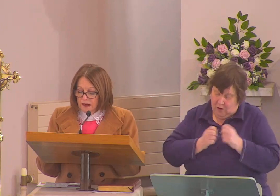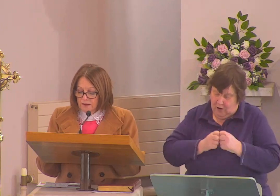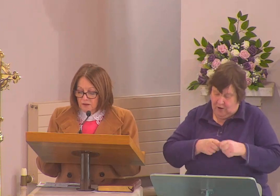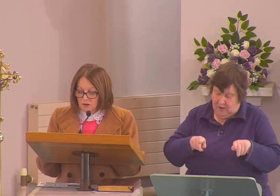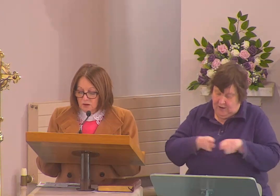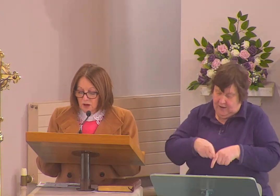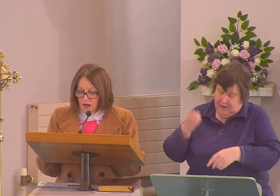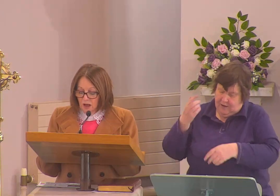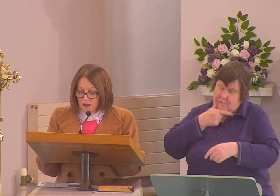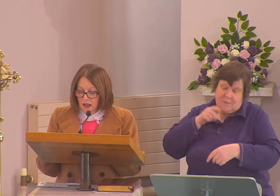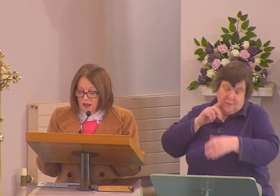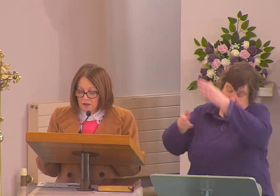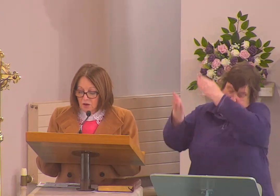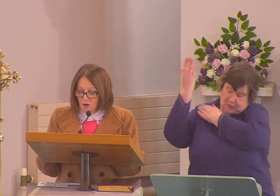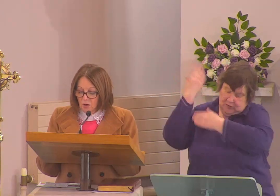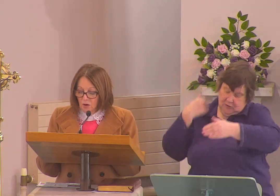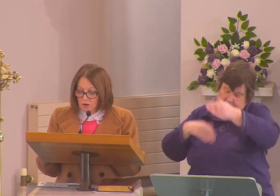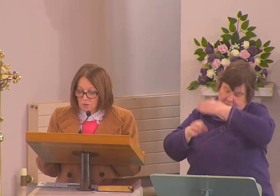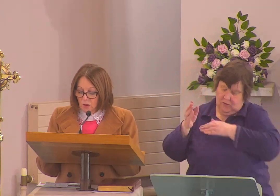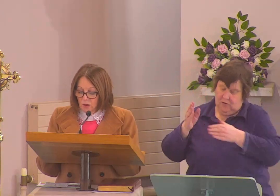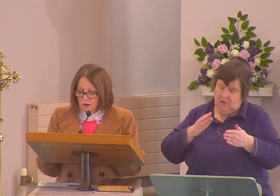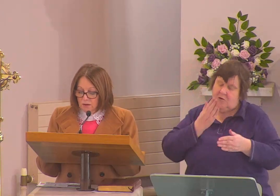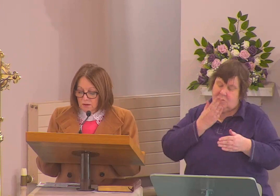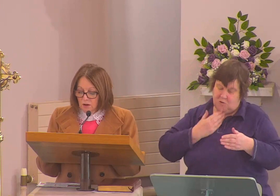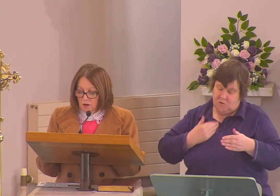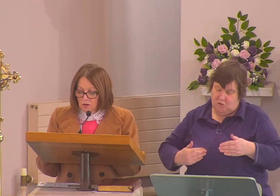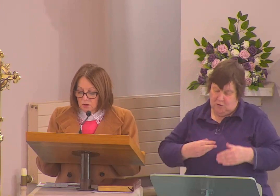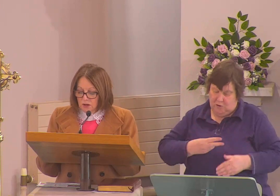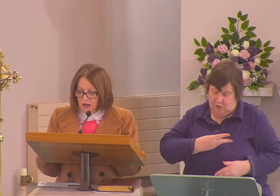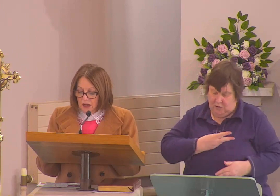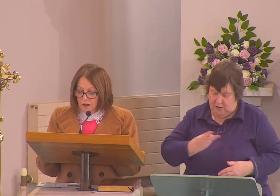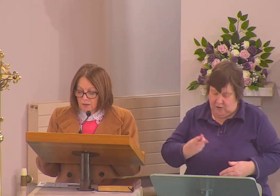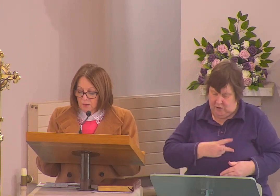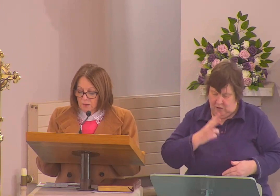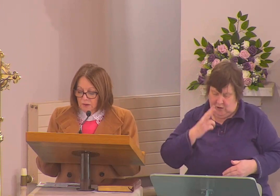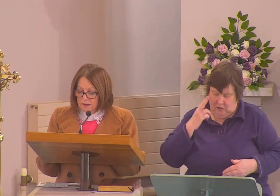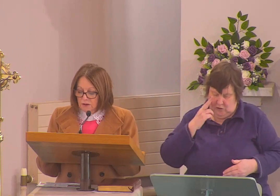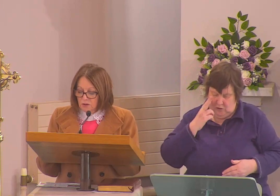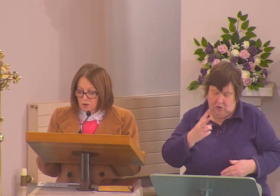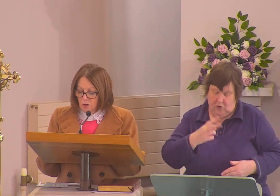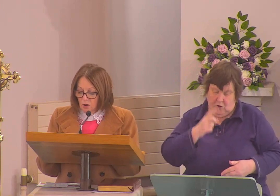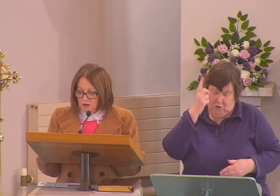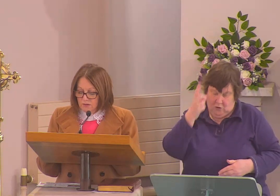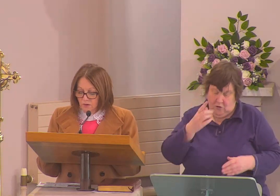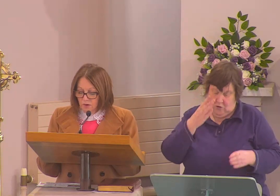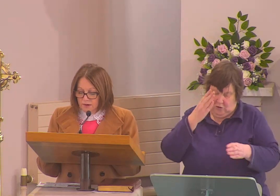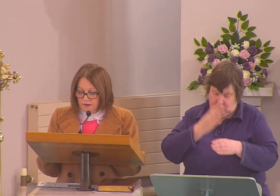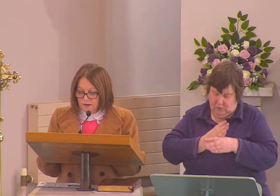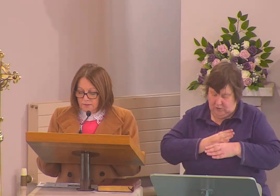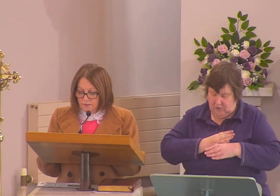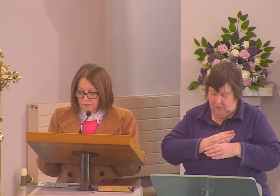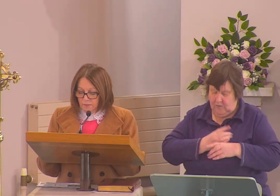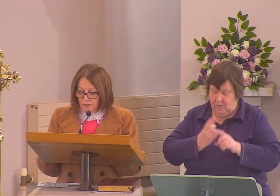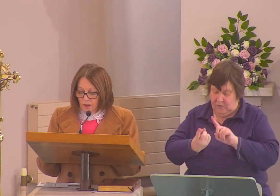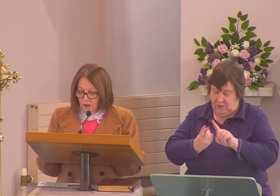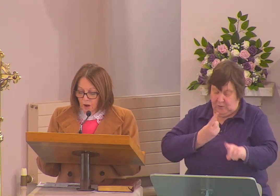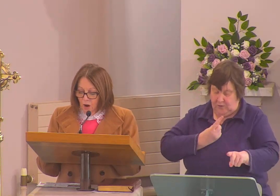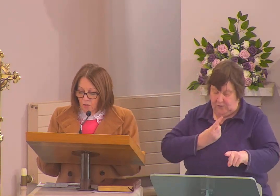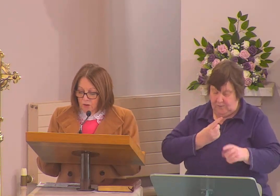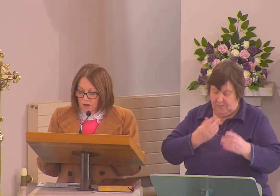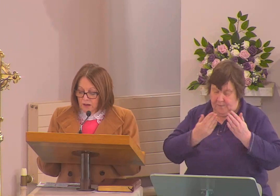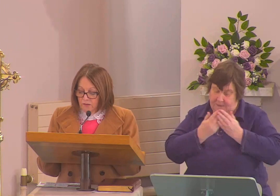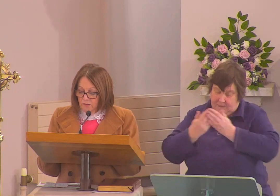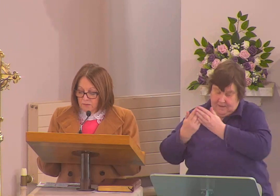the desert. They saw God's work. Today we will listen to God's voice.